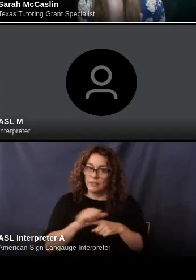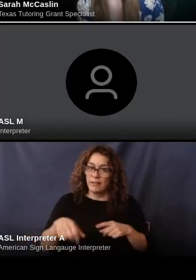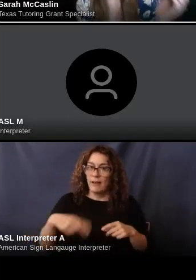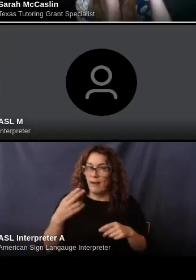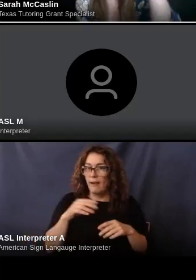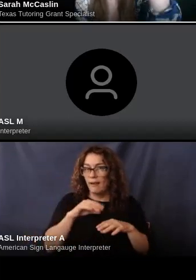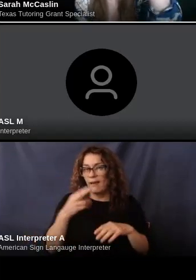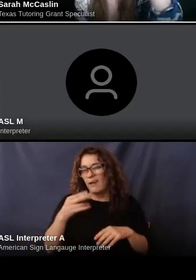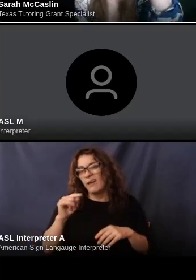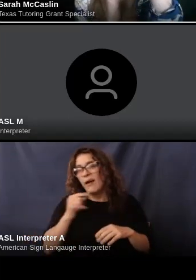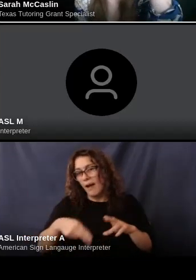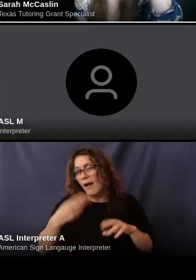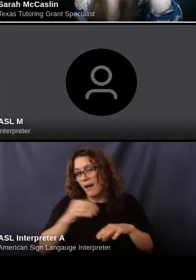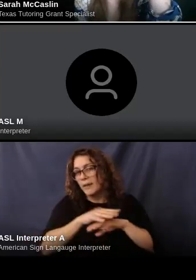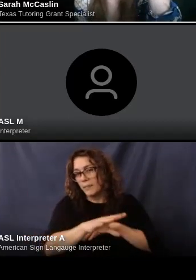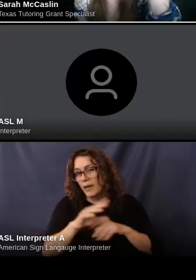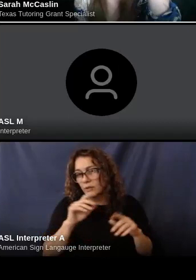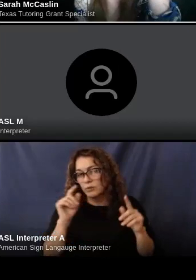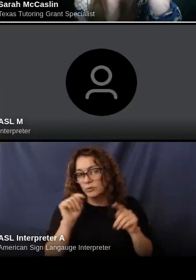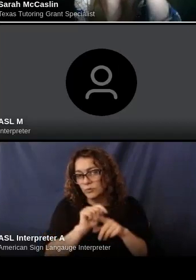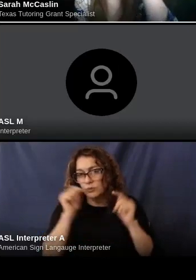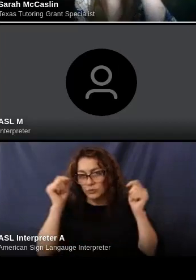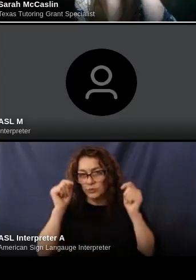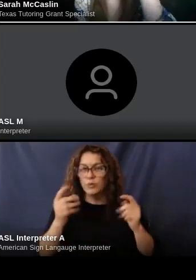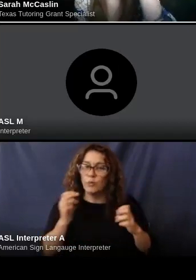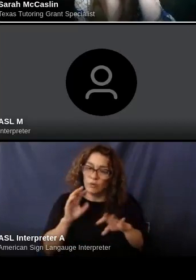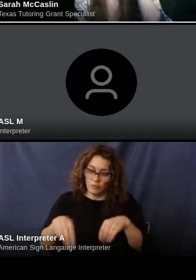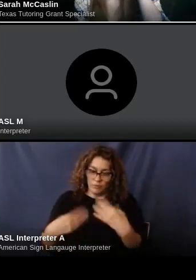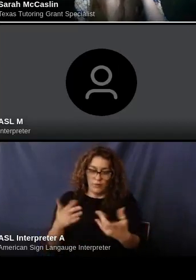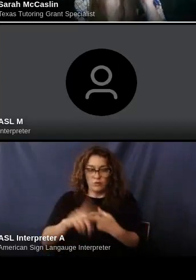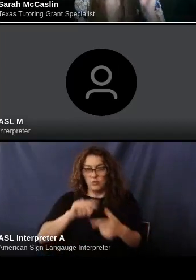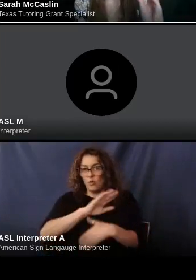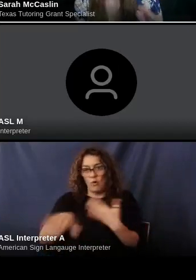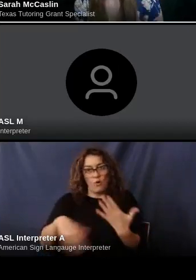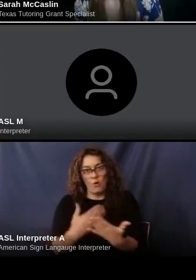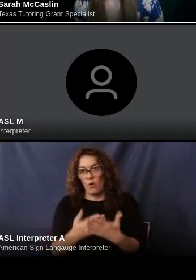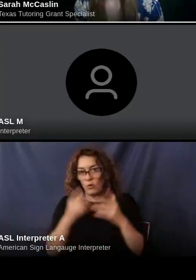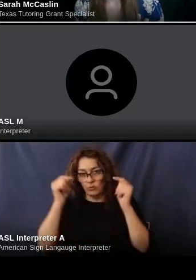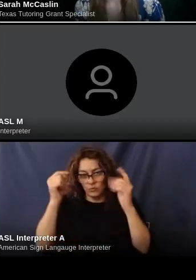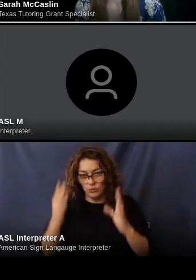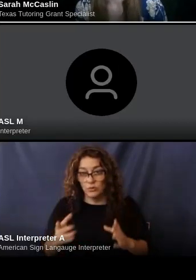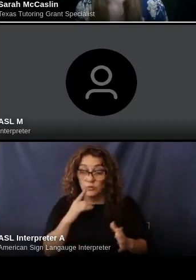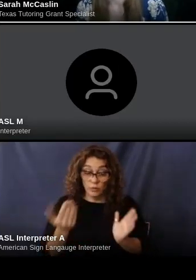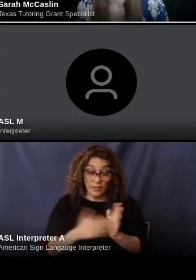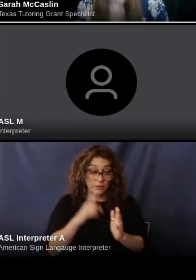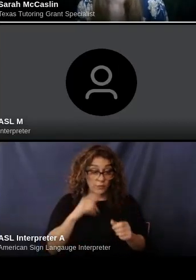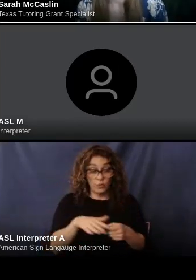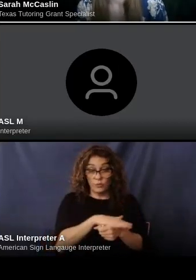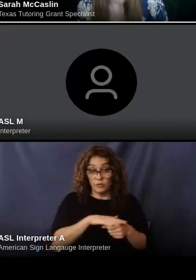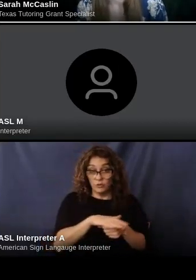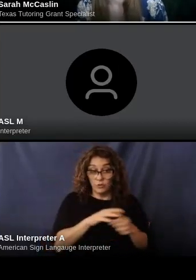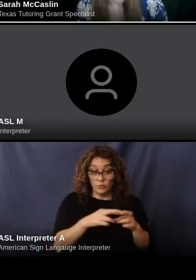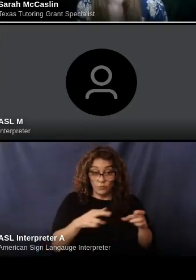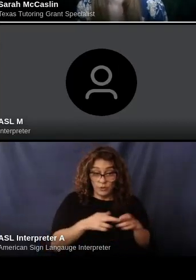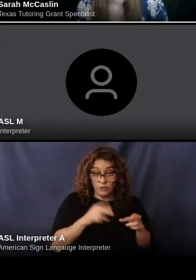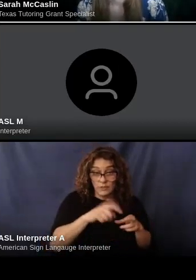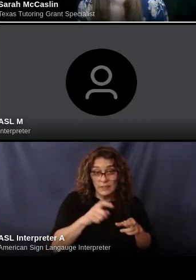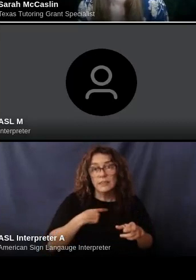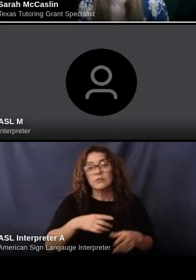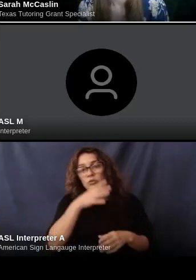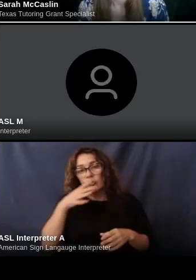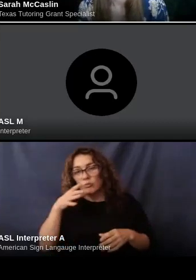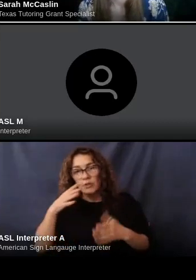6 tutors. It is adapted, again, to meet the regional needs as well as urban, suburban, and rural